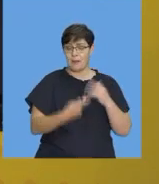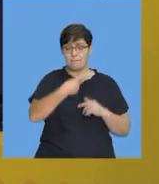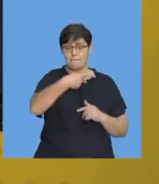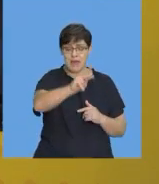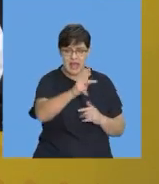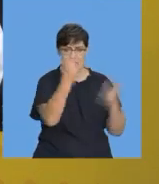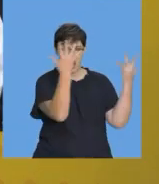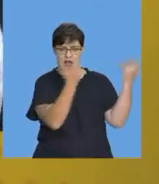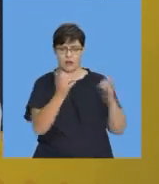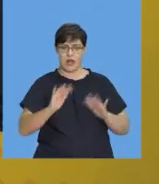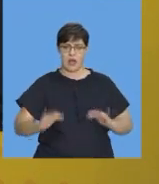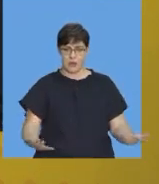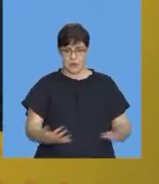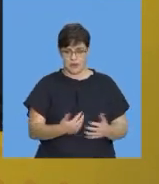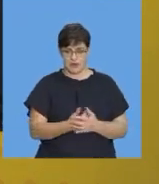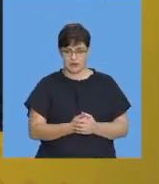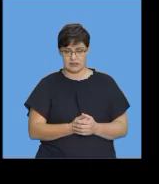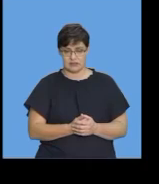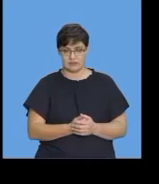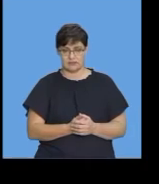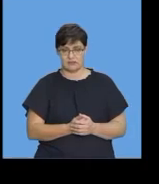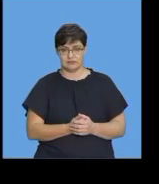paid. Okay.